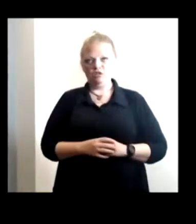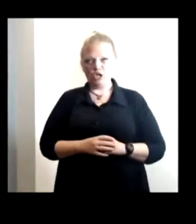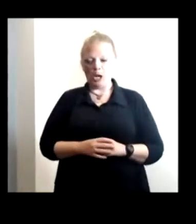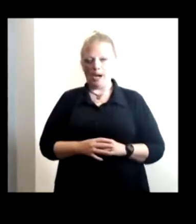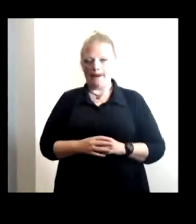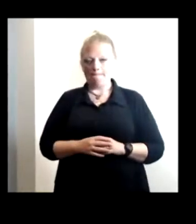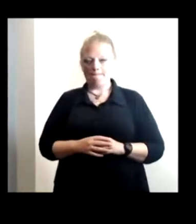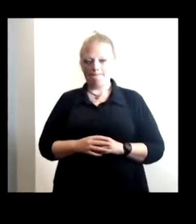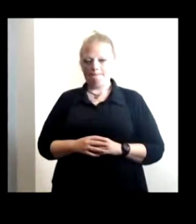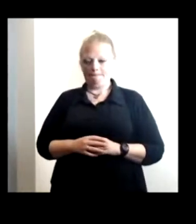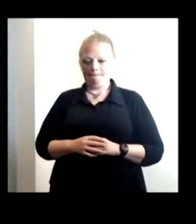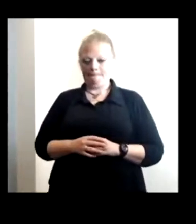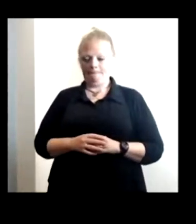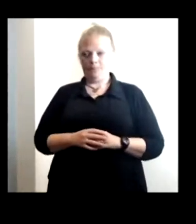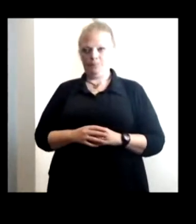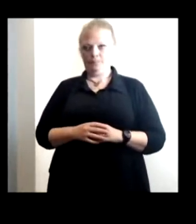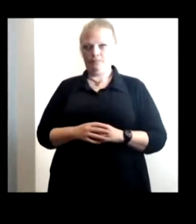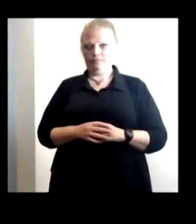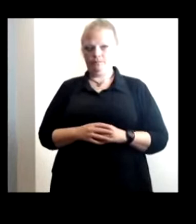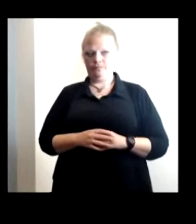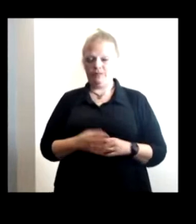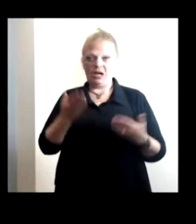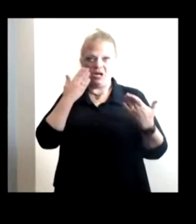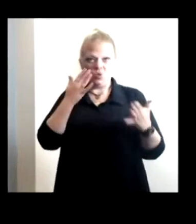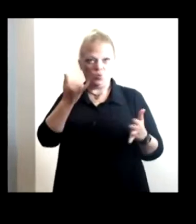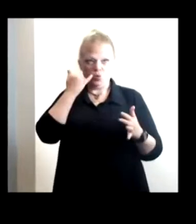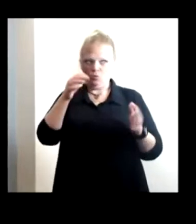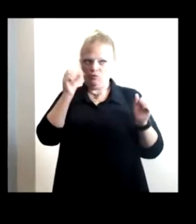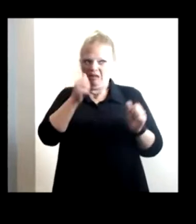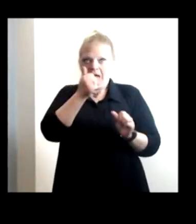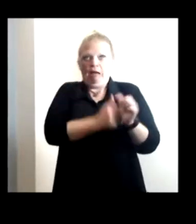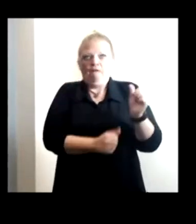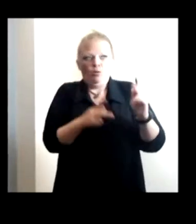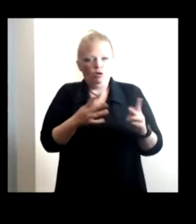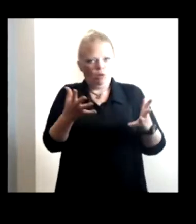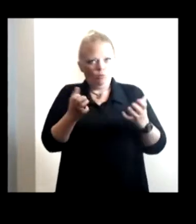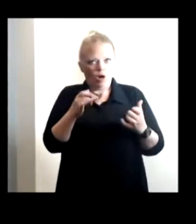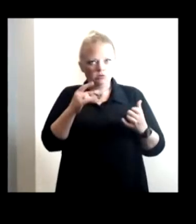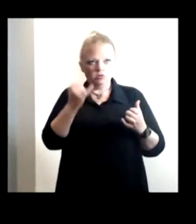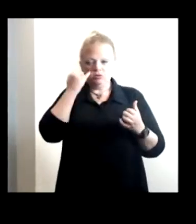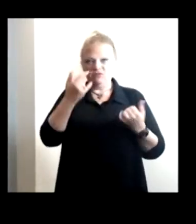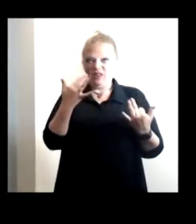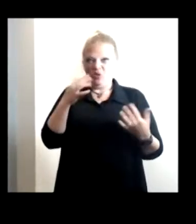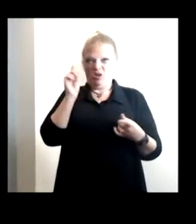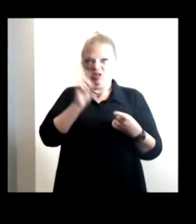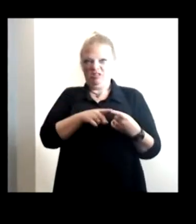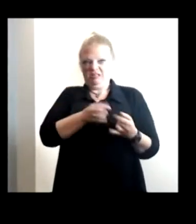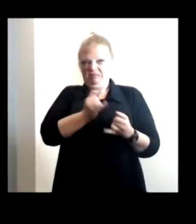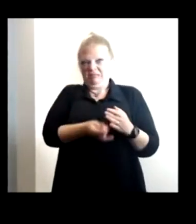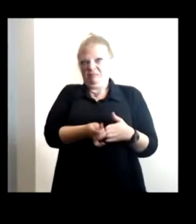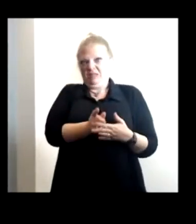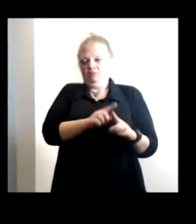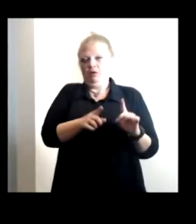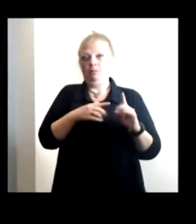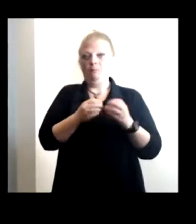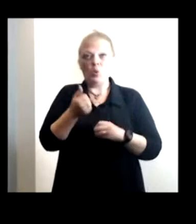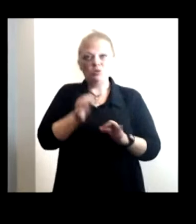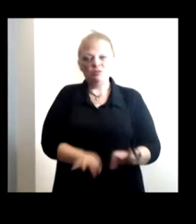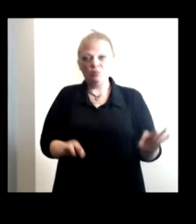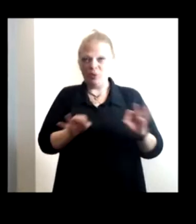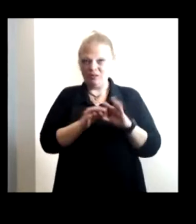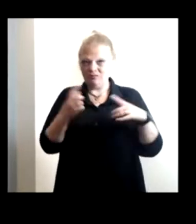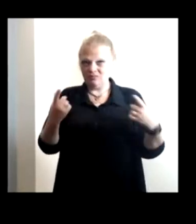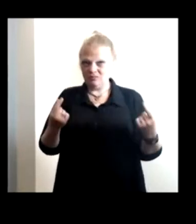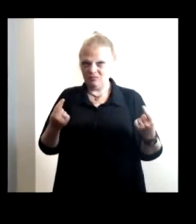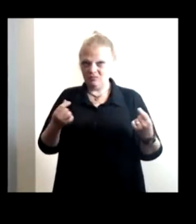I don't know if we'll be able to do every person who wants it, especially if they wait till the end. But the most important thing that they could do